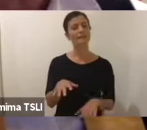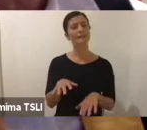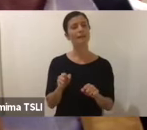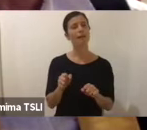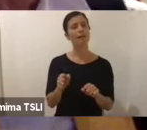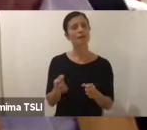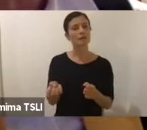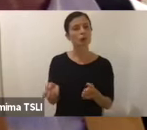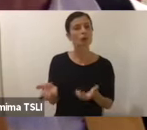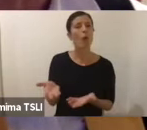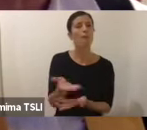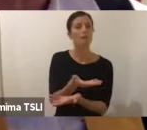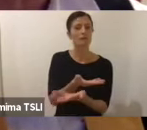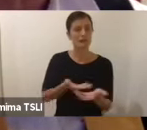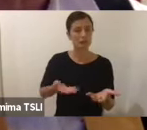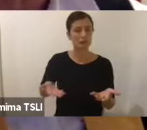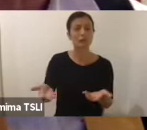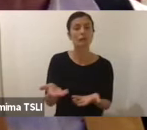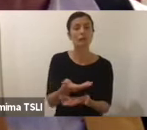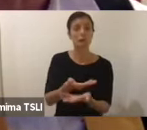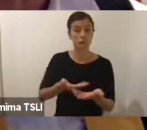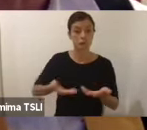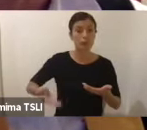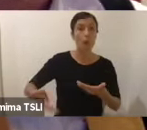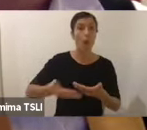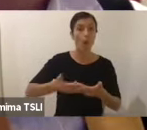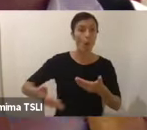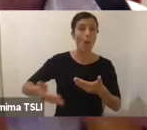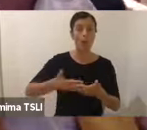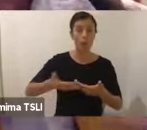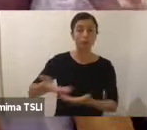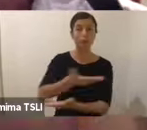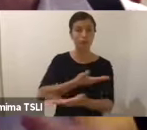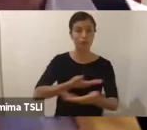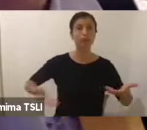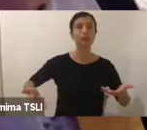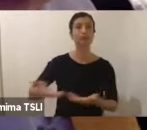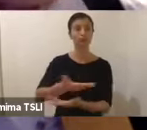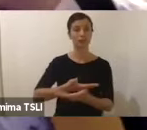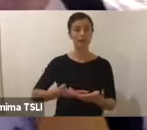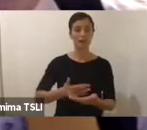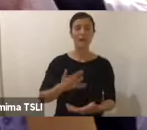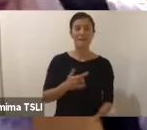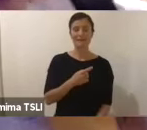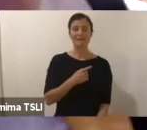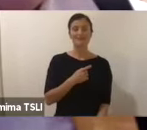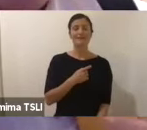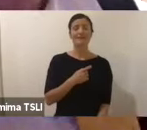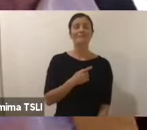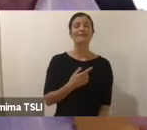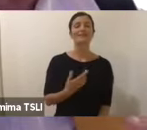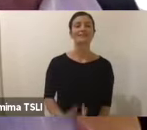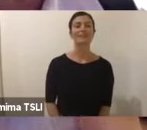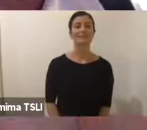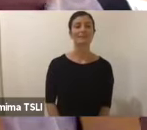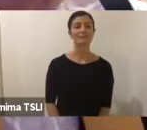that was put onto um sorry i feel slightly nervous um starting to have